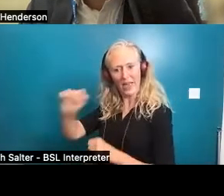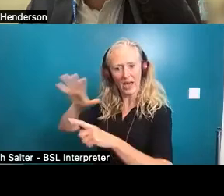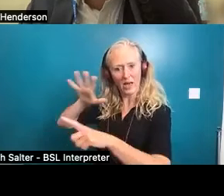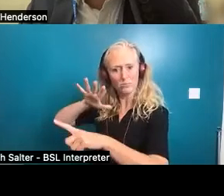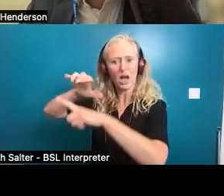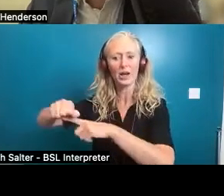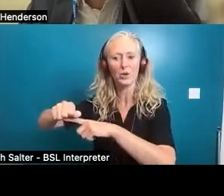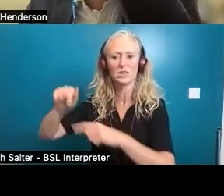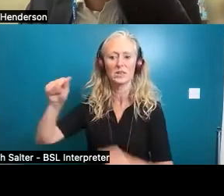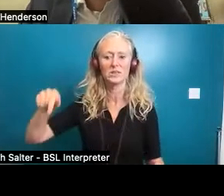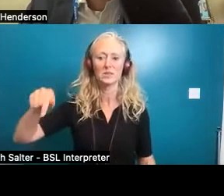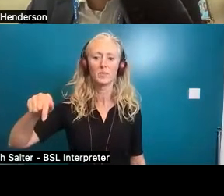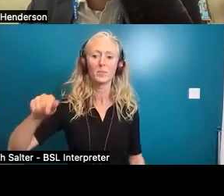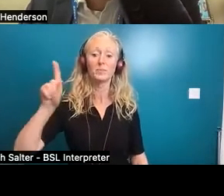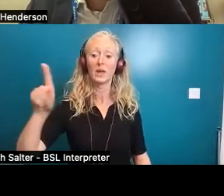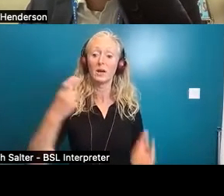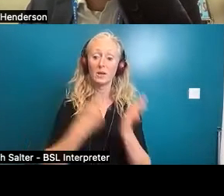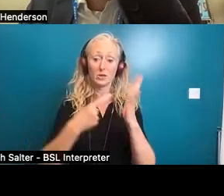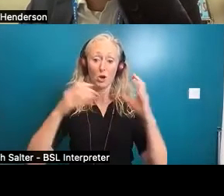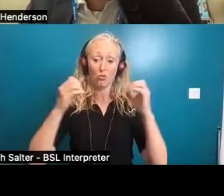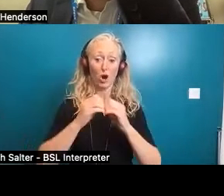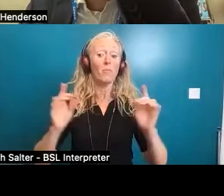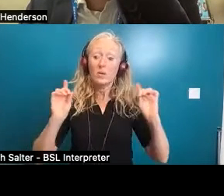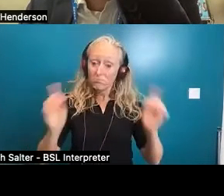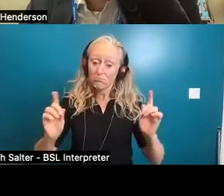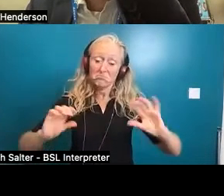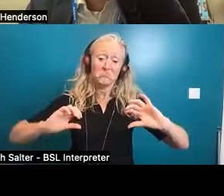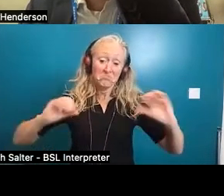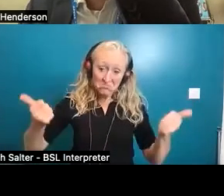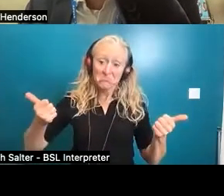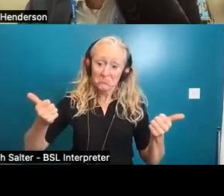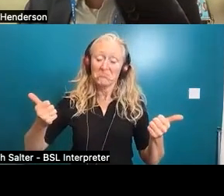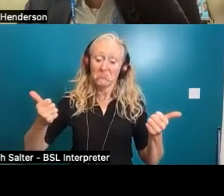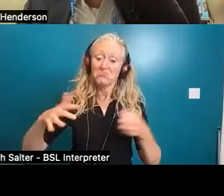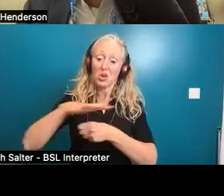So the scenario is a good one to pose.